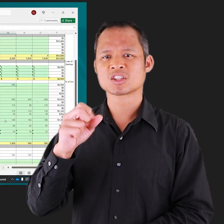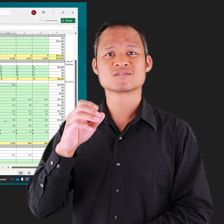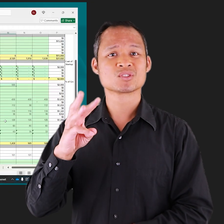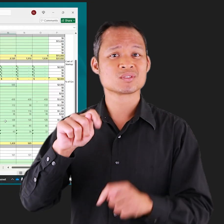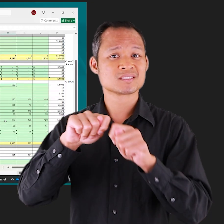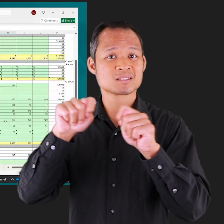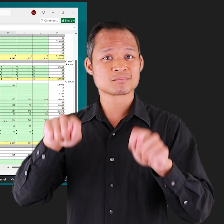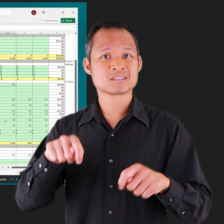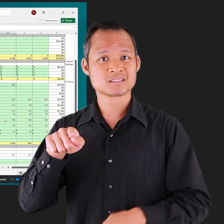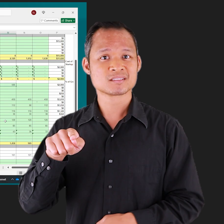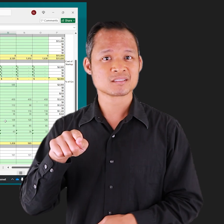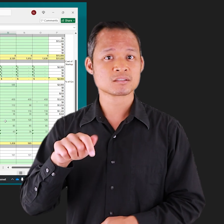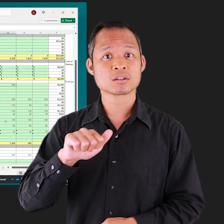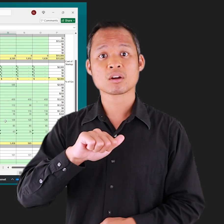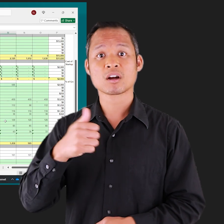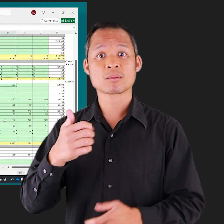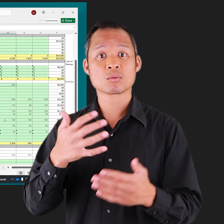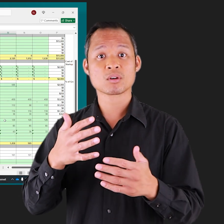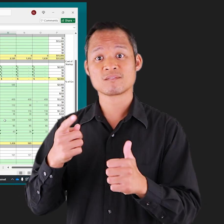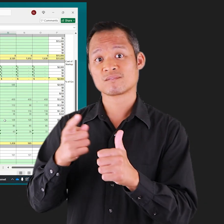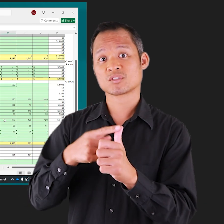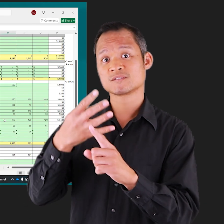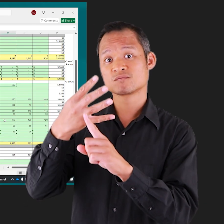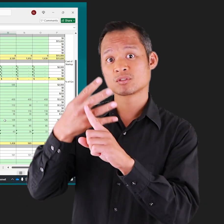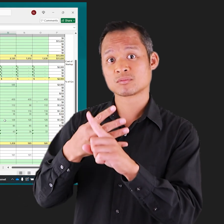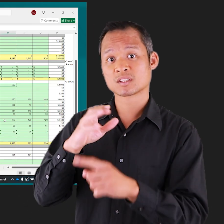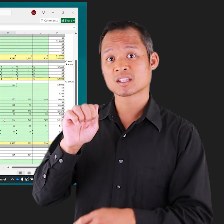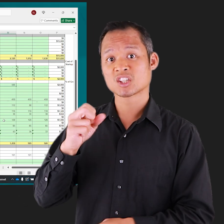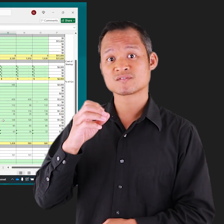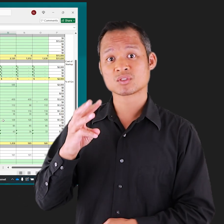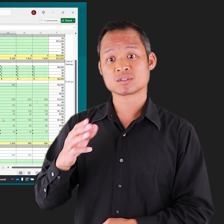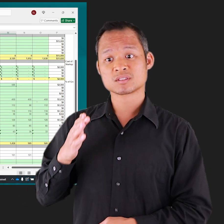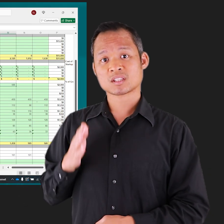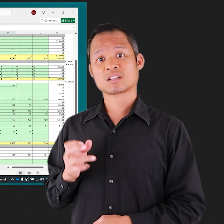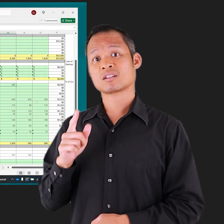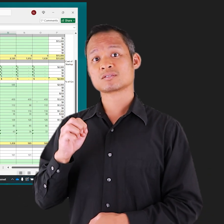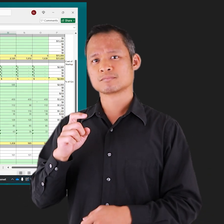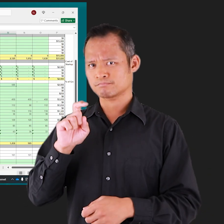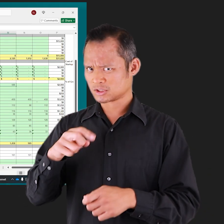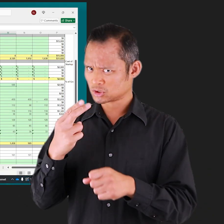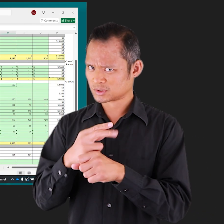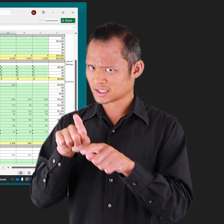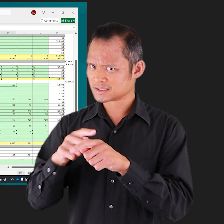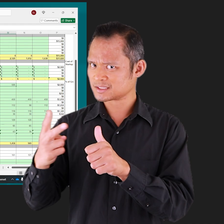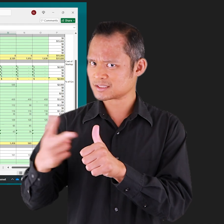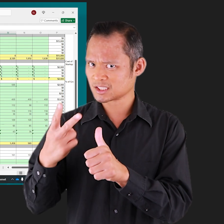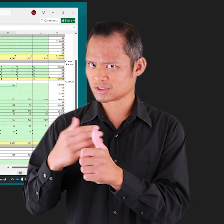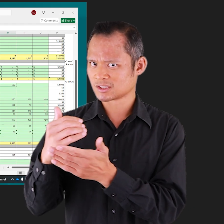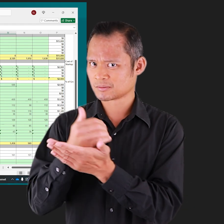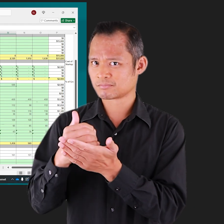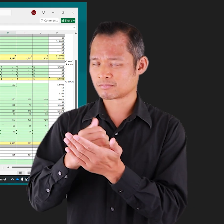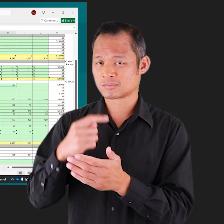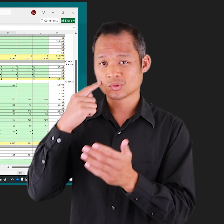budget and using this cash flow template. Second, for the first 12 months of this cash flow, your side hustle business must